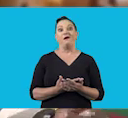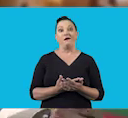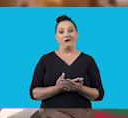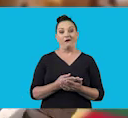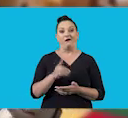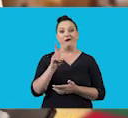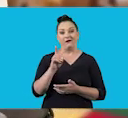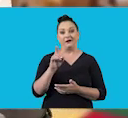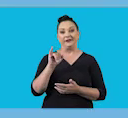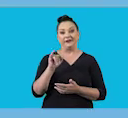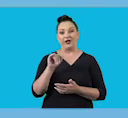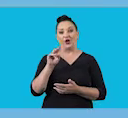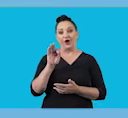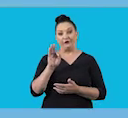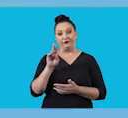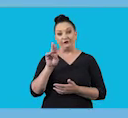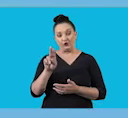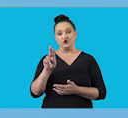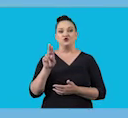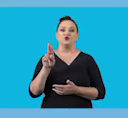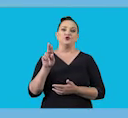something. It is diffusion.